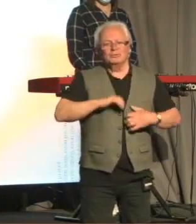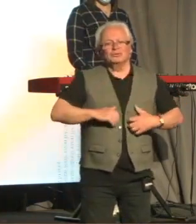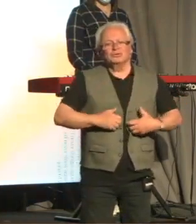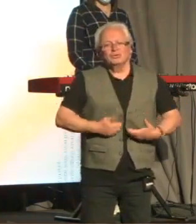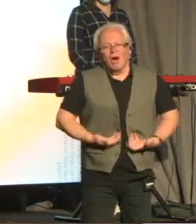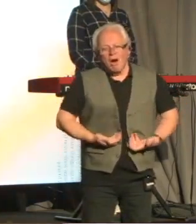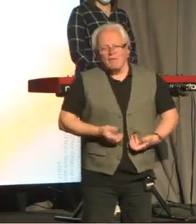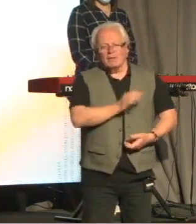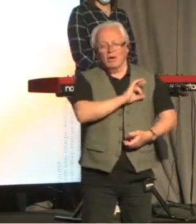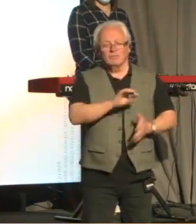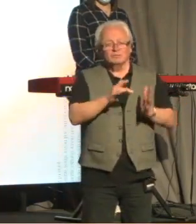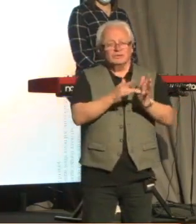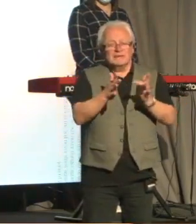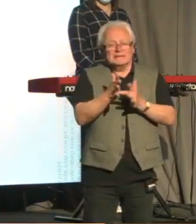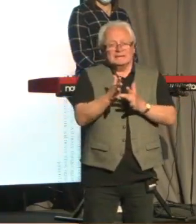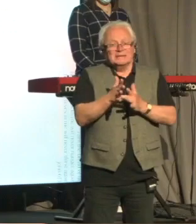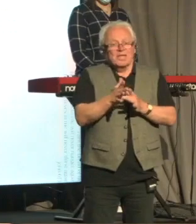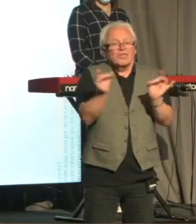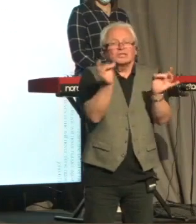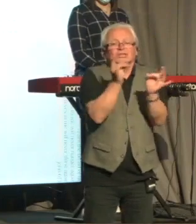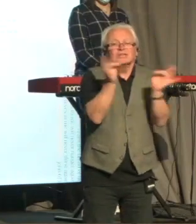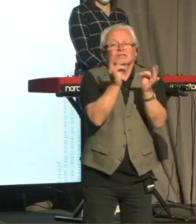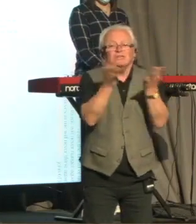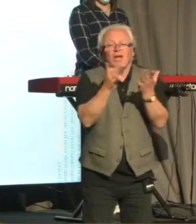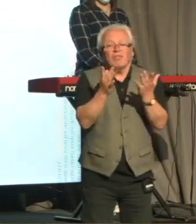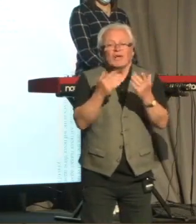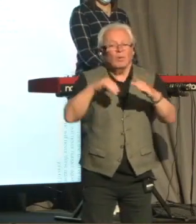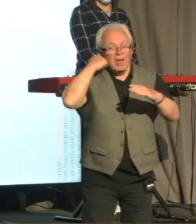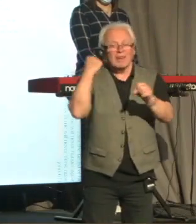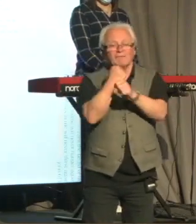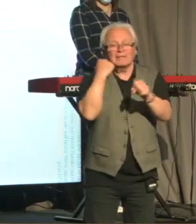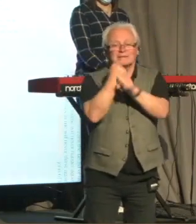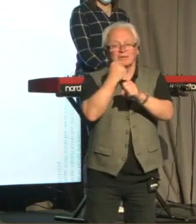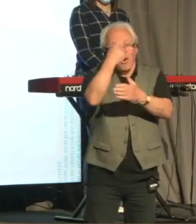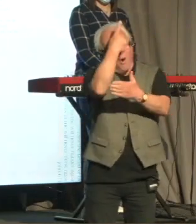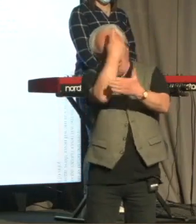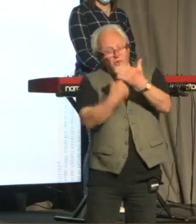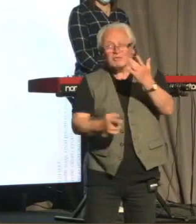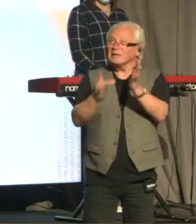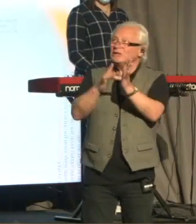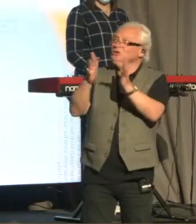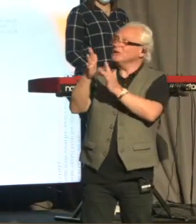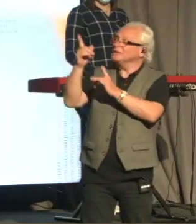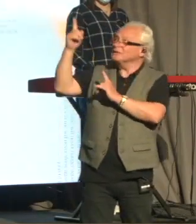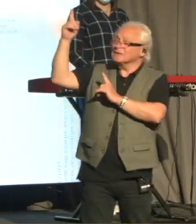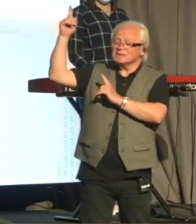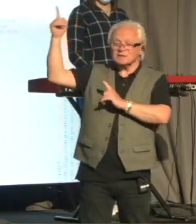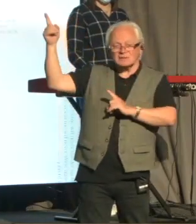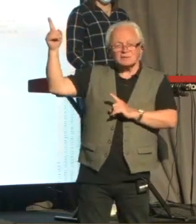Jesus? There is nothing else that will fix this, only Jesus.